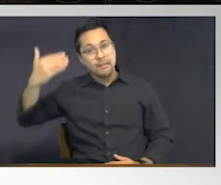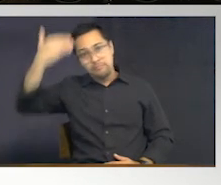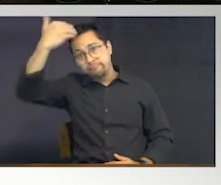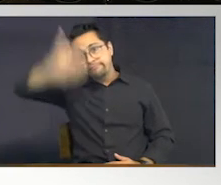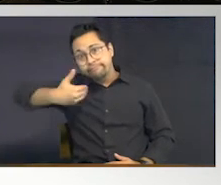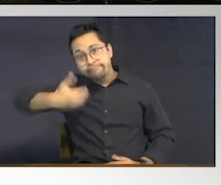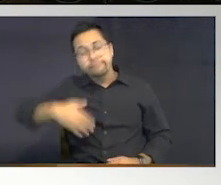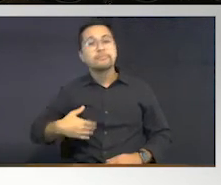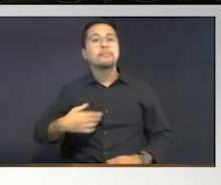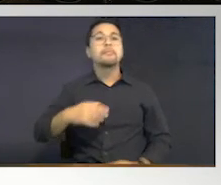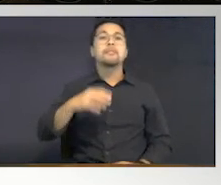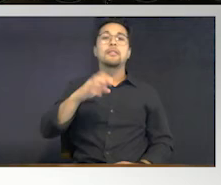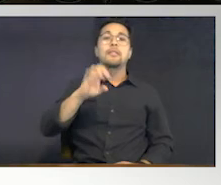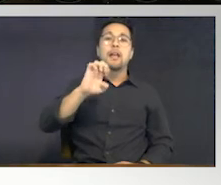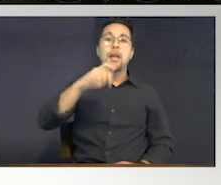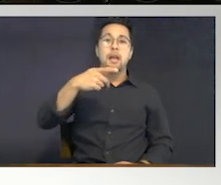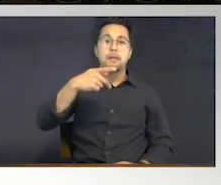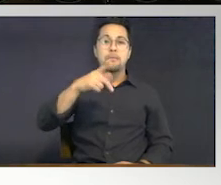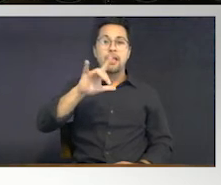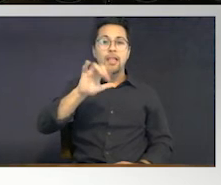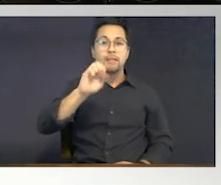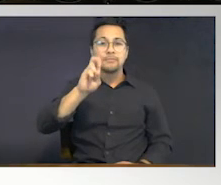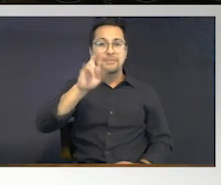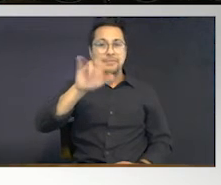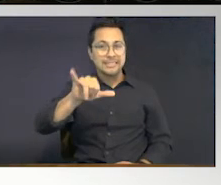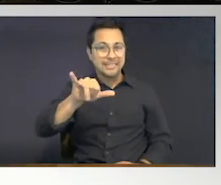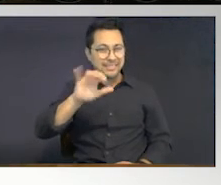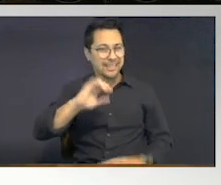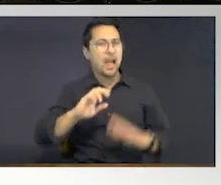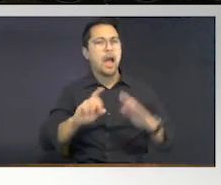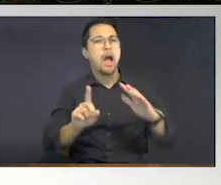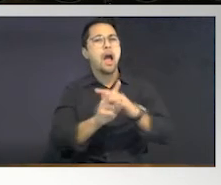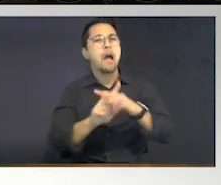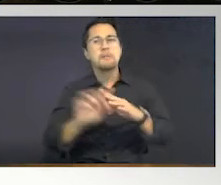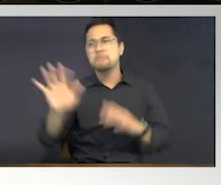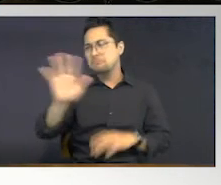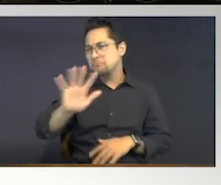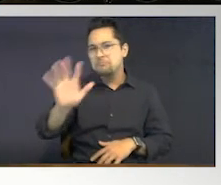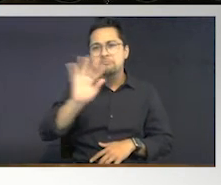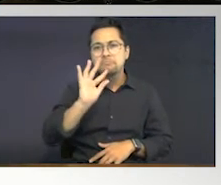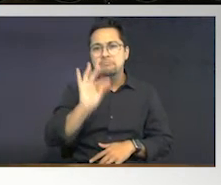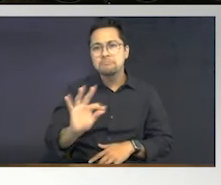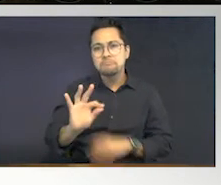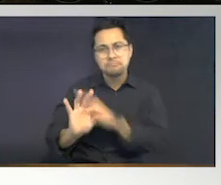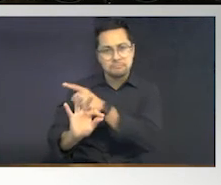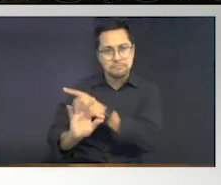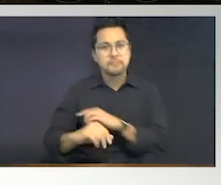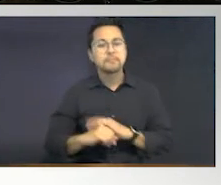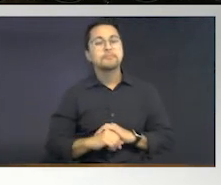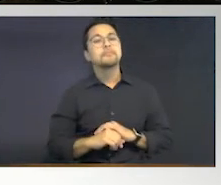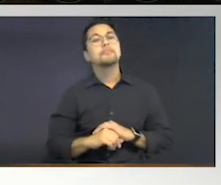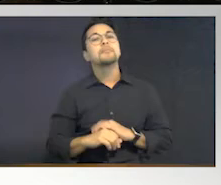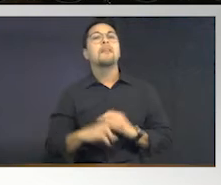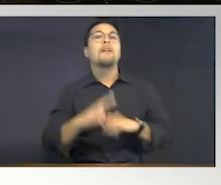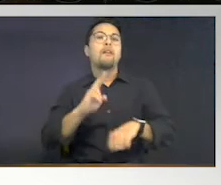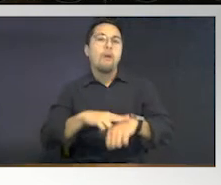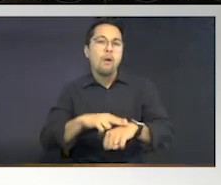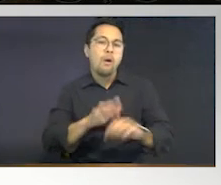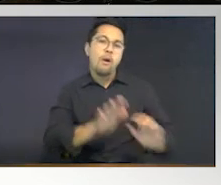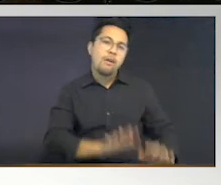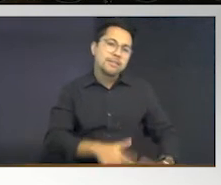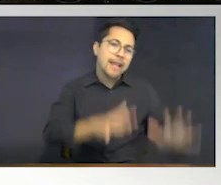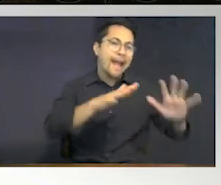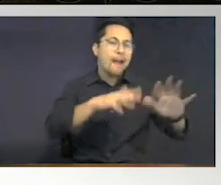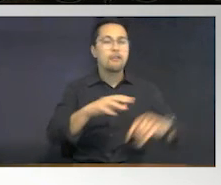and epilepsy actually developed about 9 years old. And of course, the anxiety, the